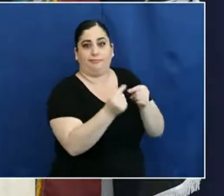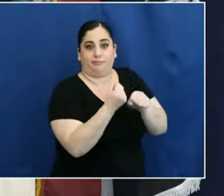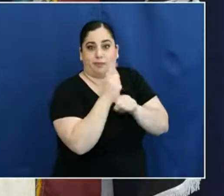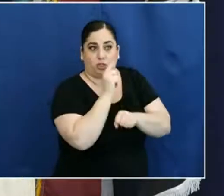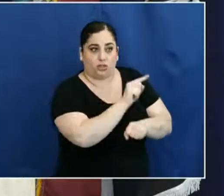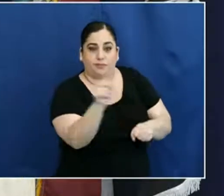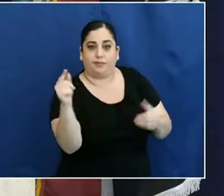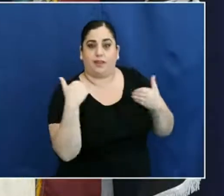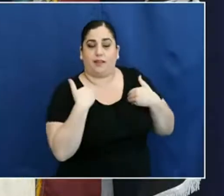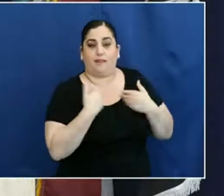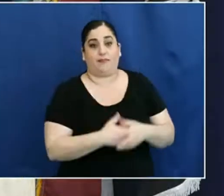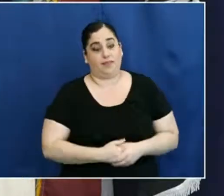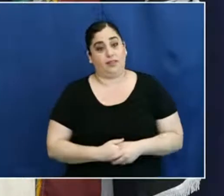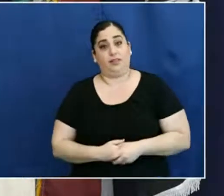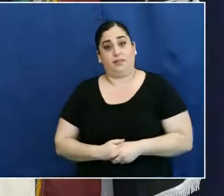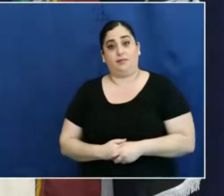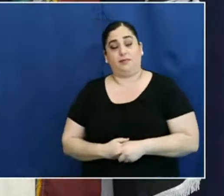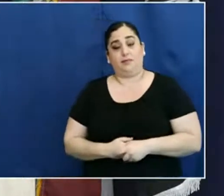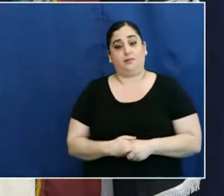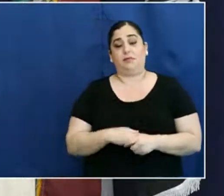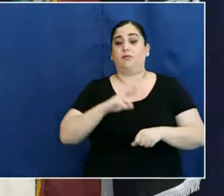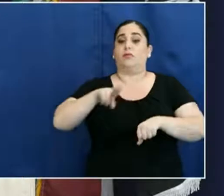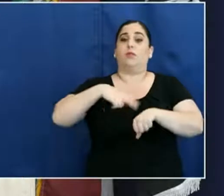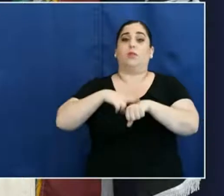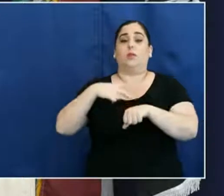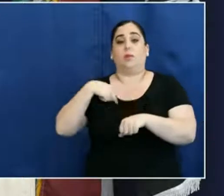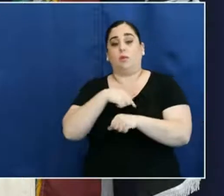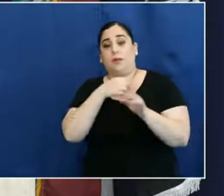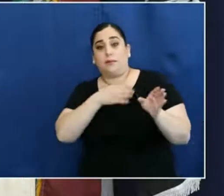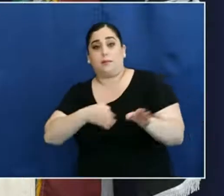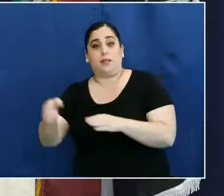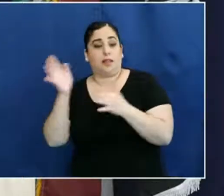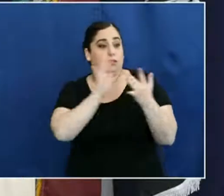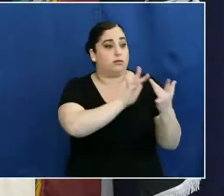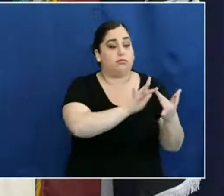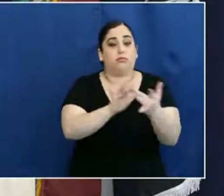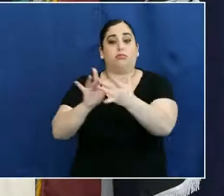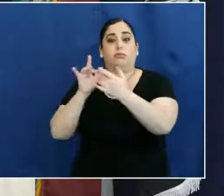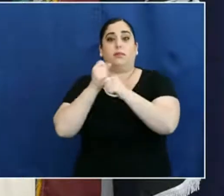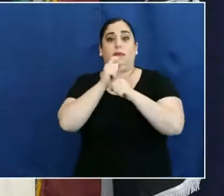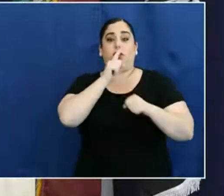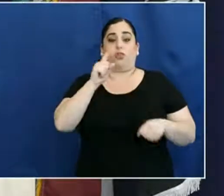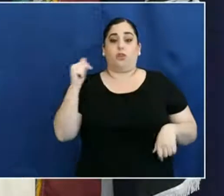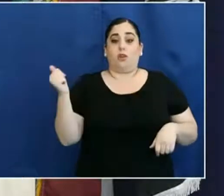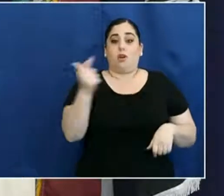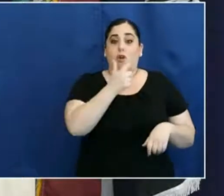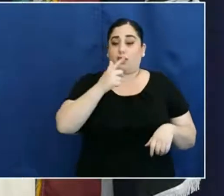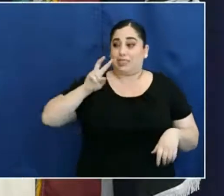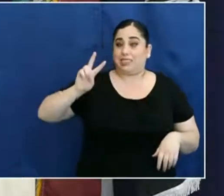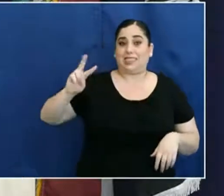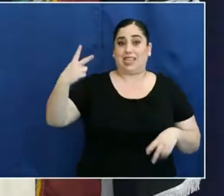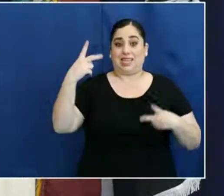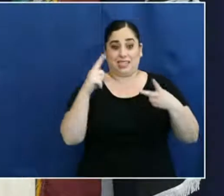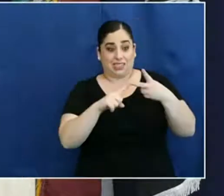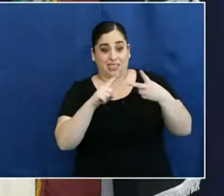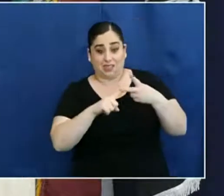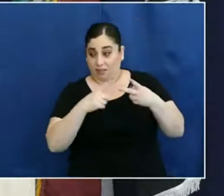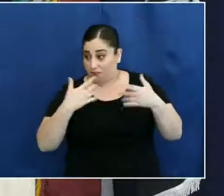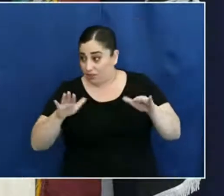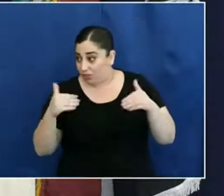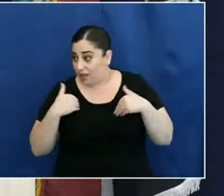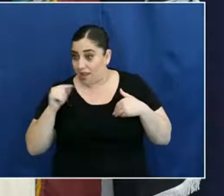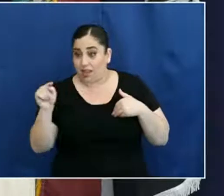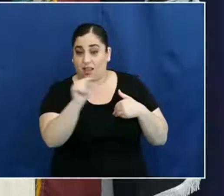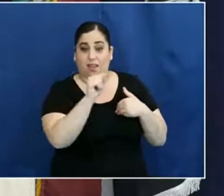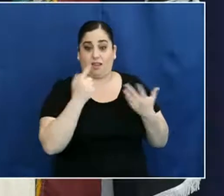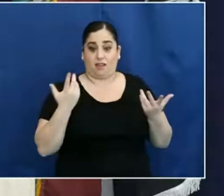the second doses percentages are really high. And so, every day we think about what can we do better and